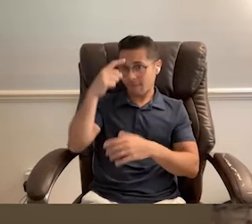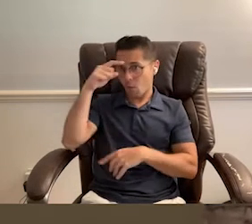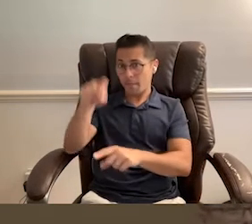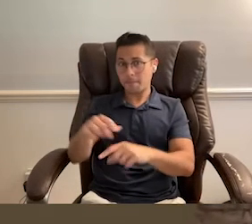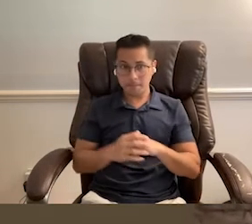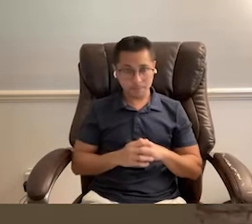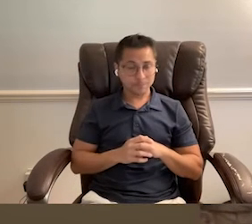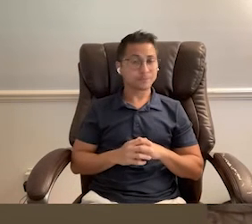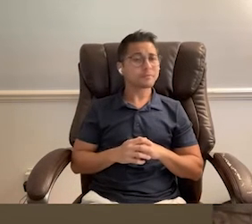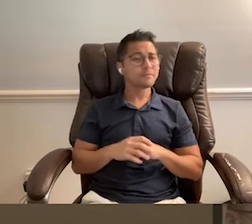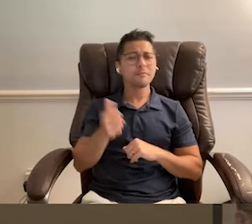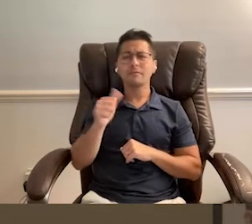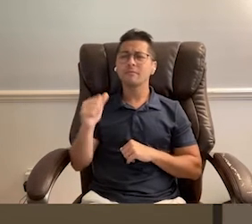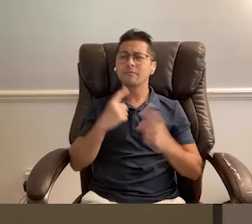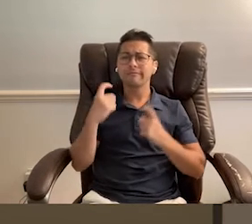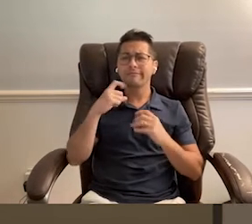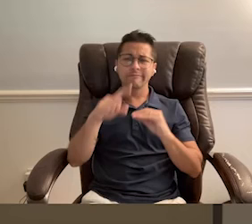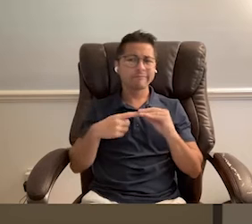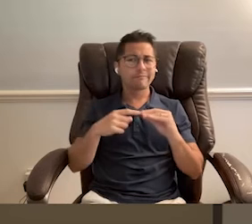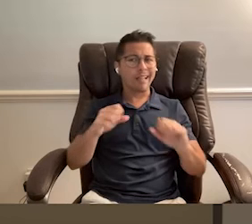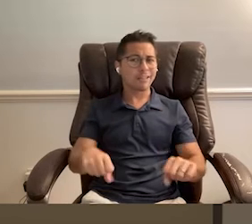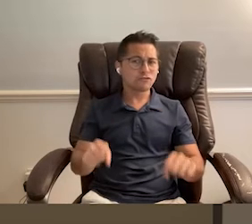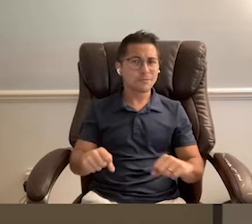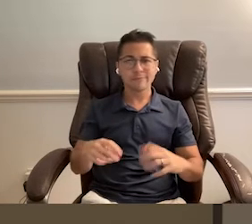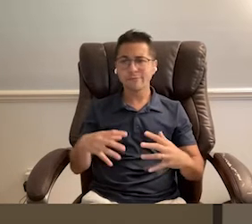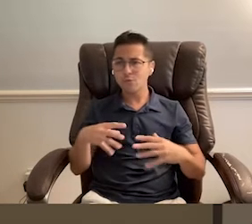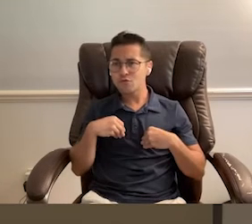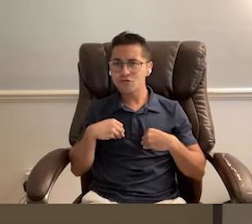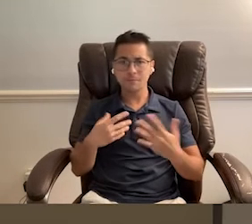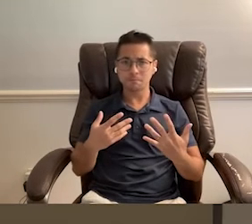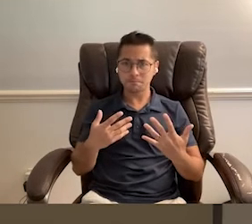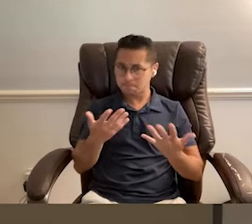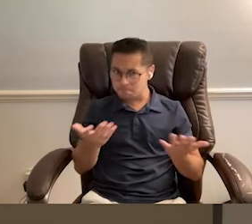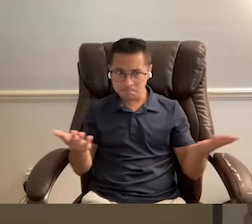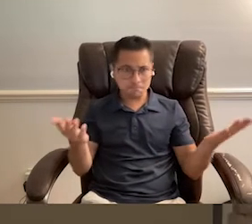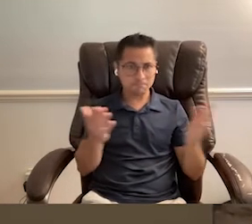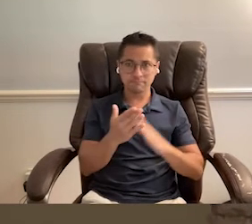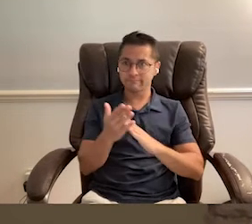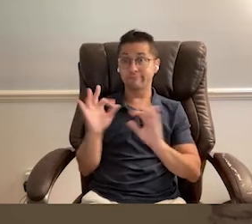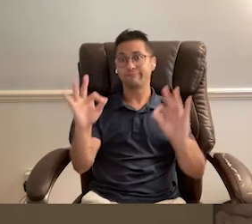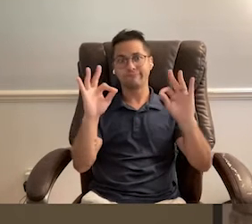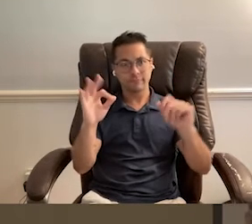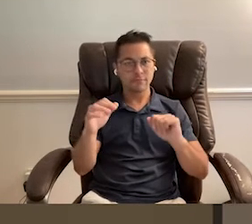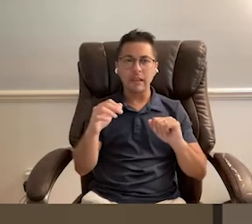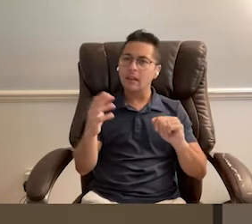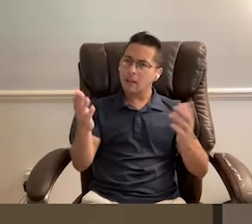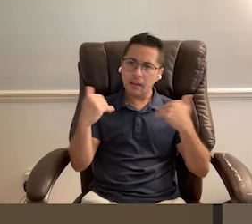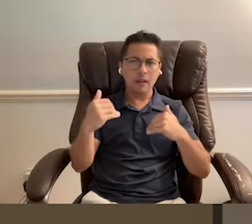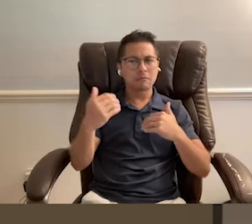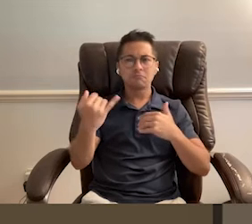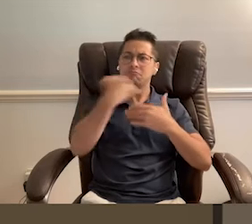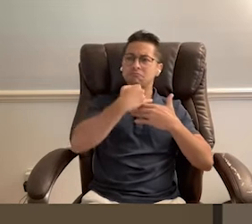any questions about eligibility, ownership, any of that kind of stuff? Good. And feel free, like I said, interrupt when you can.